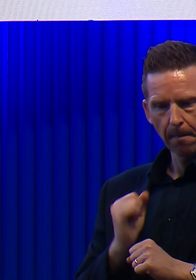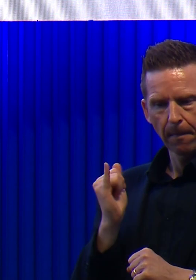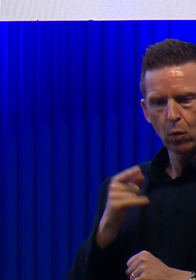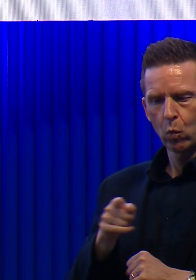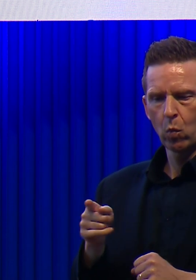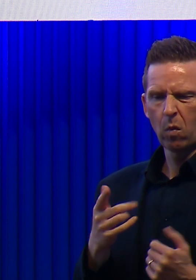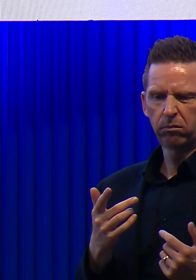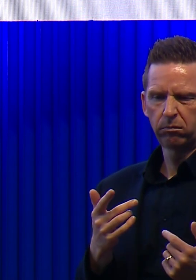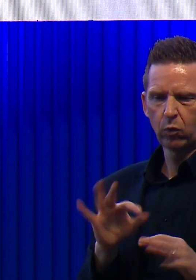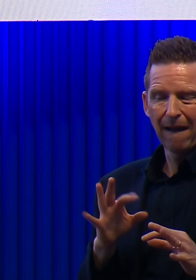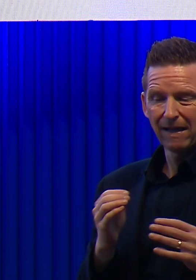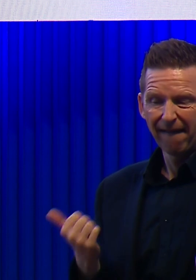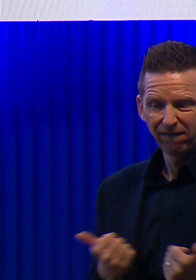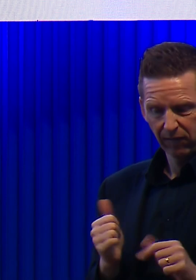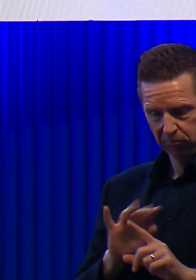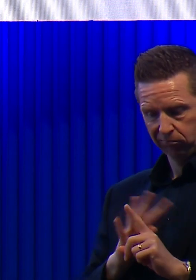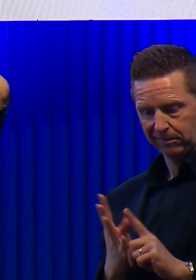view here.